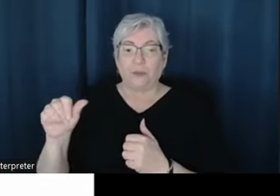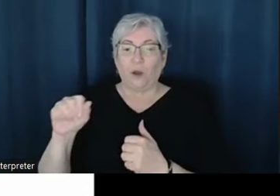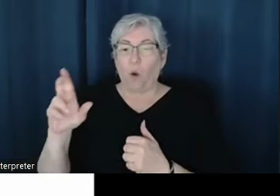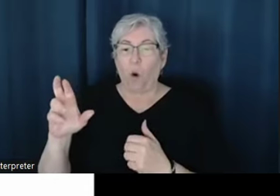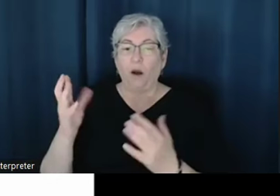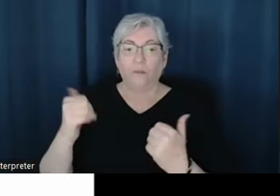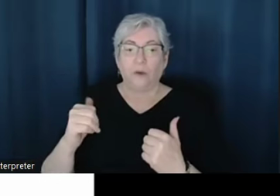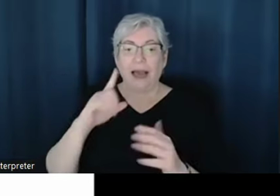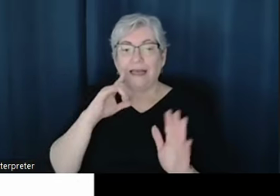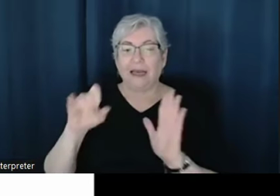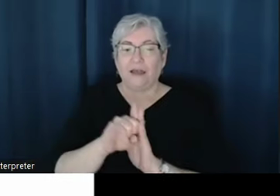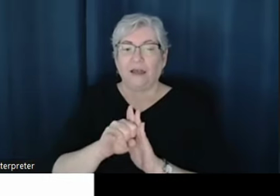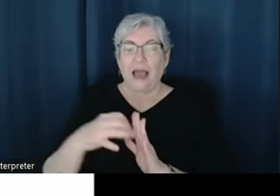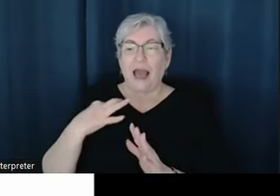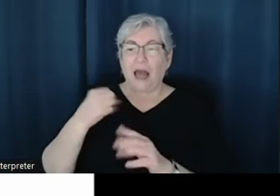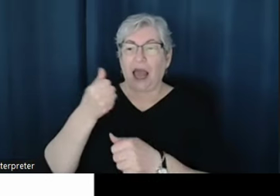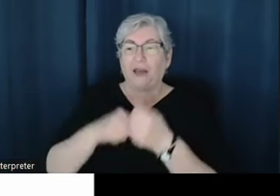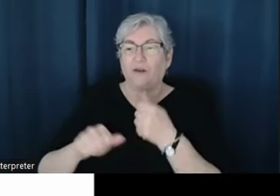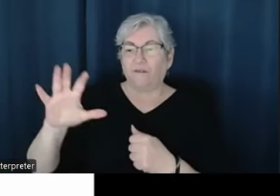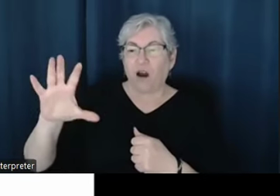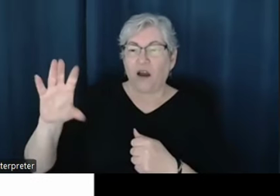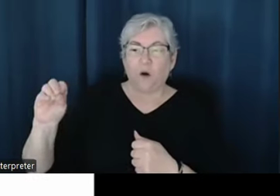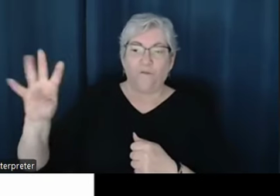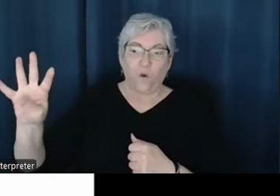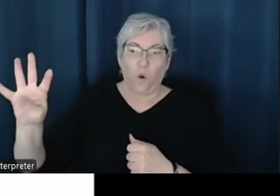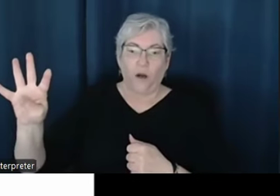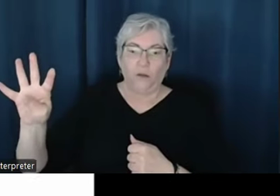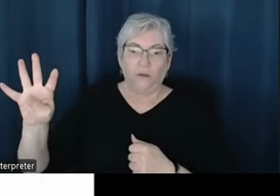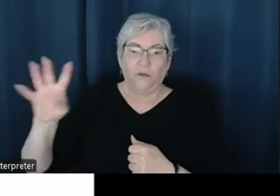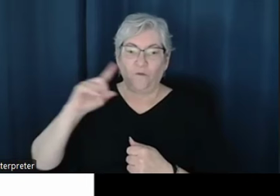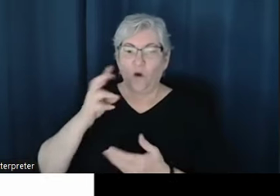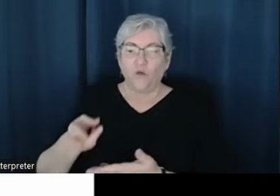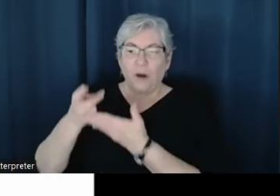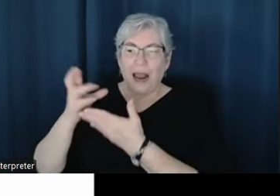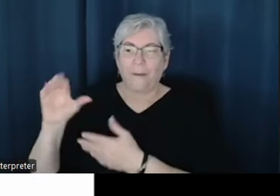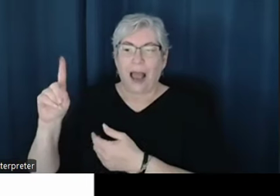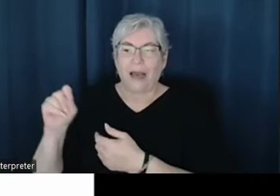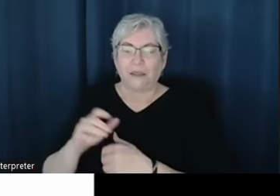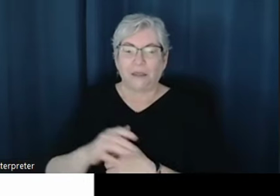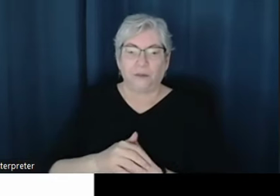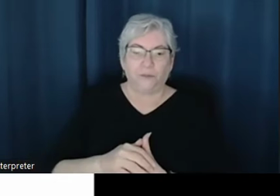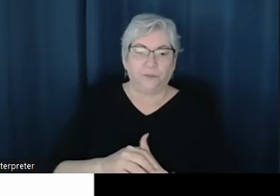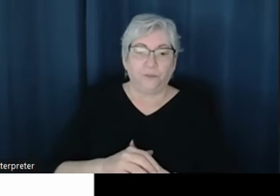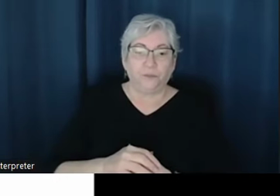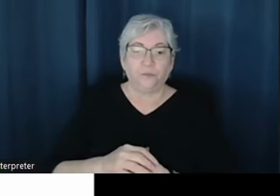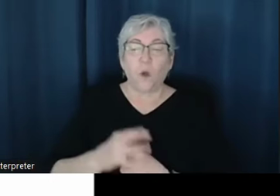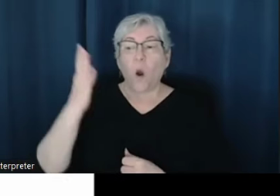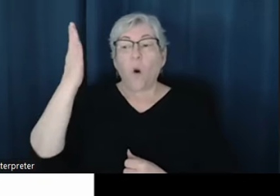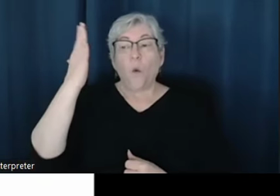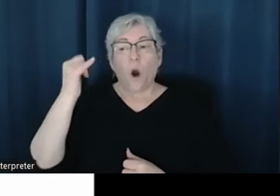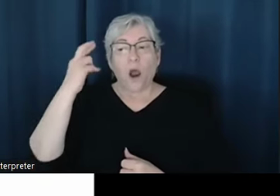be identified as eligible under Section 504 of the Rehabilitation Act. And the reason